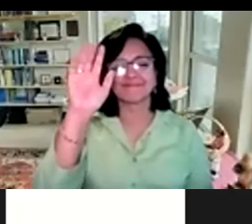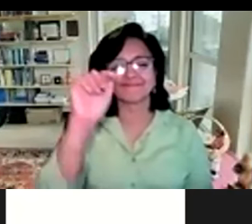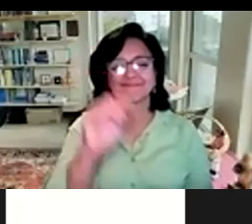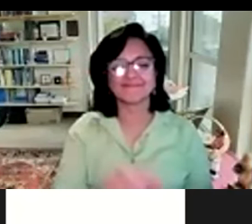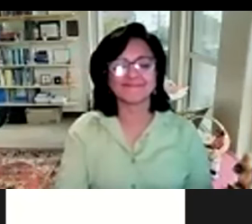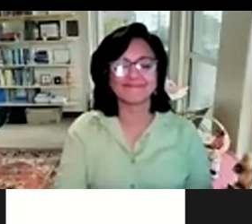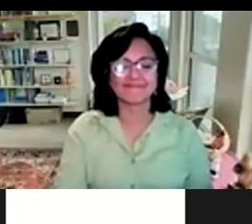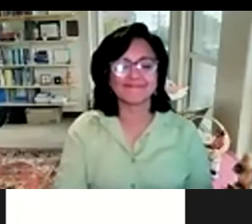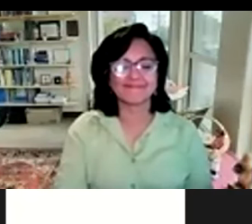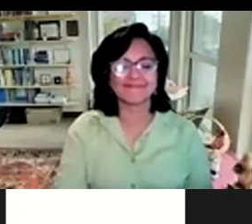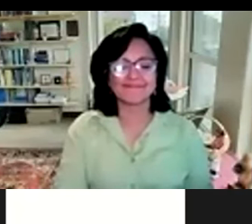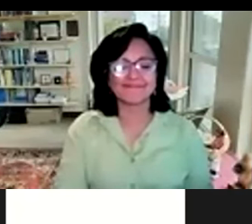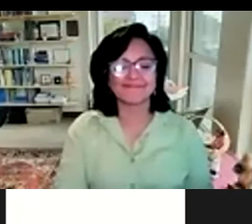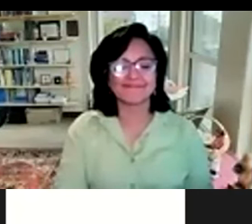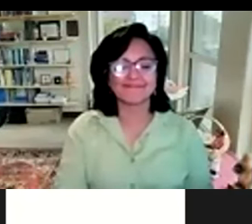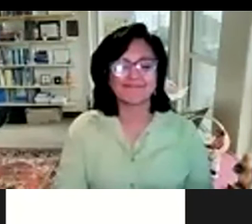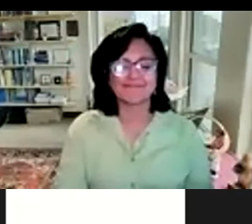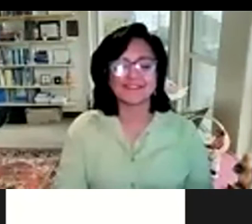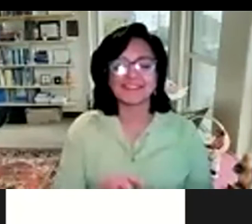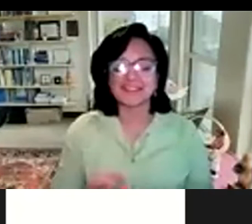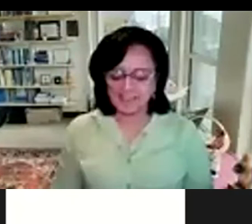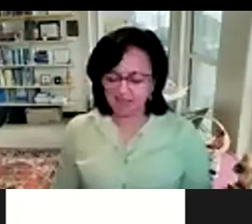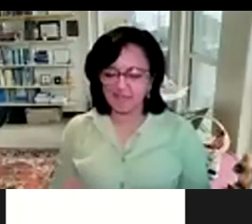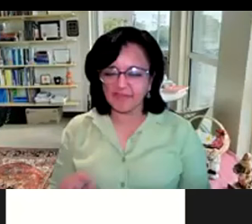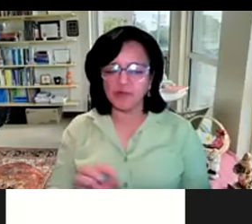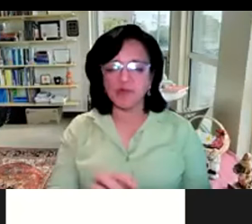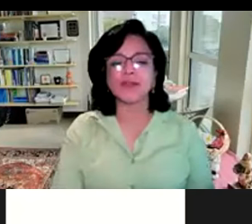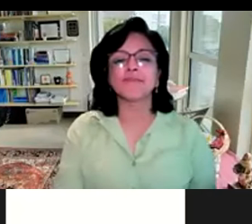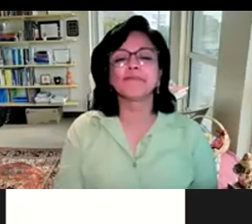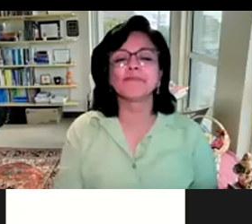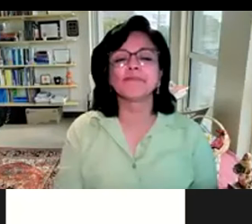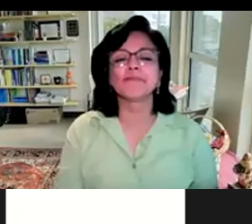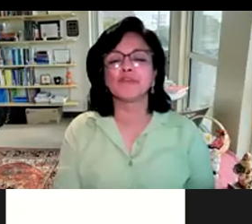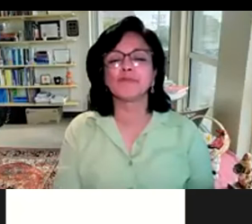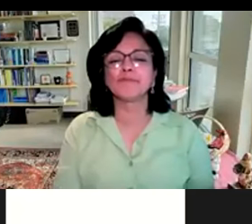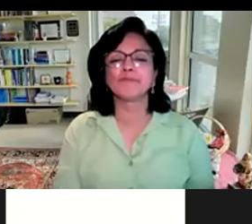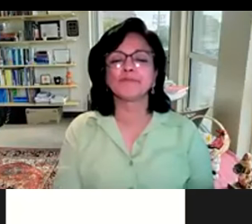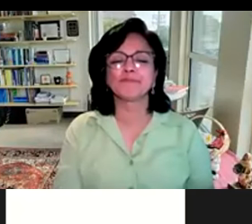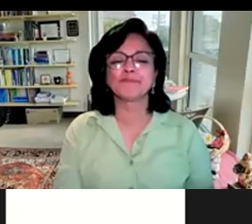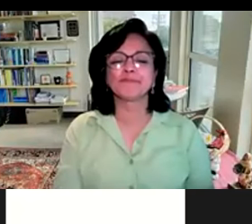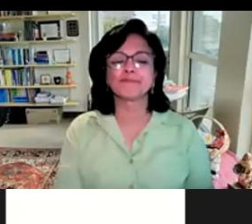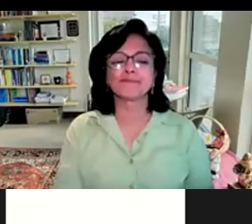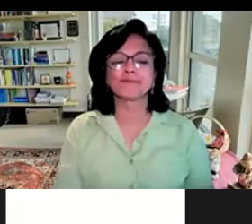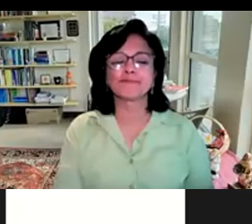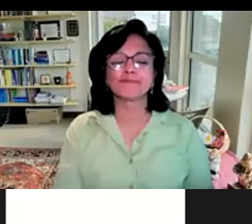everyone, for joining. I see you all. Bye. See you, everyone. Thank you.